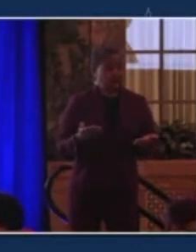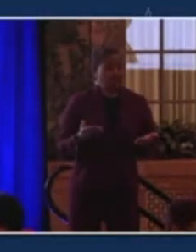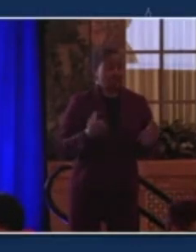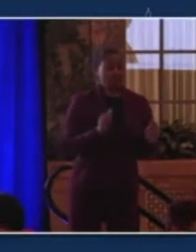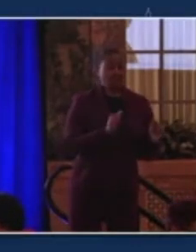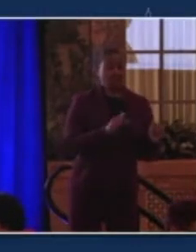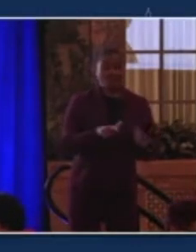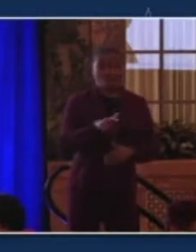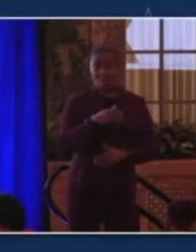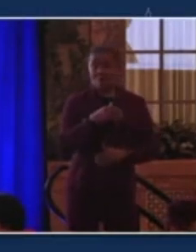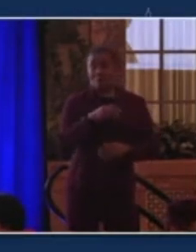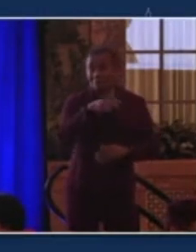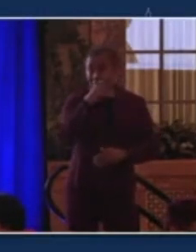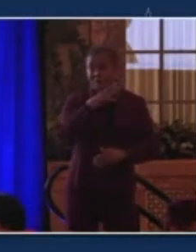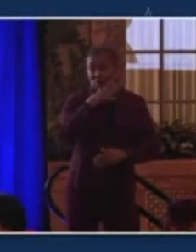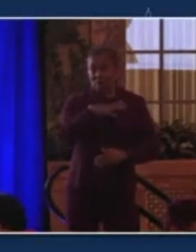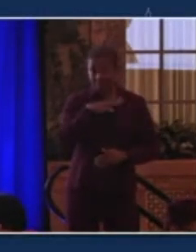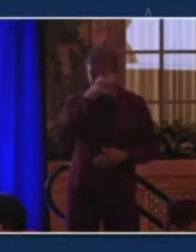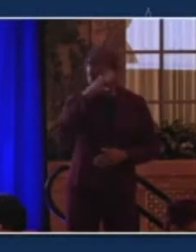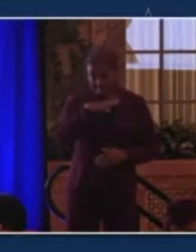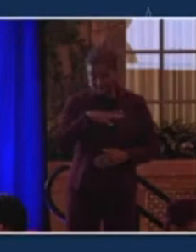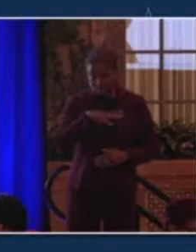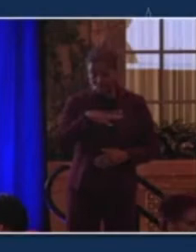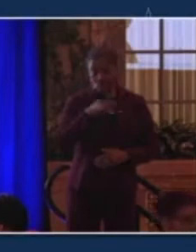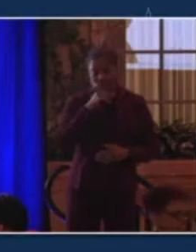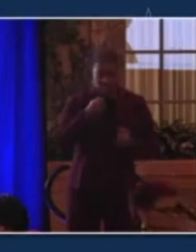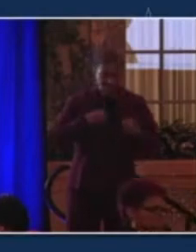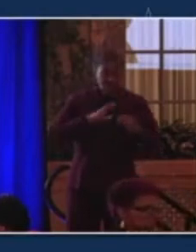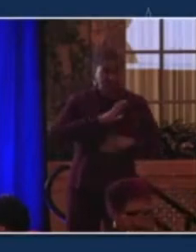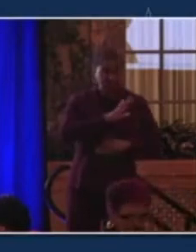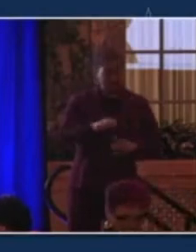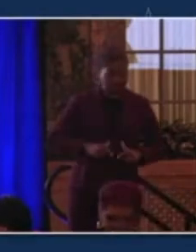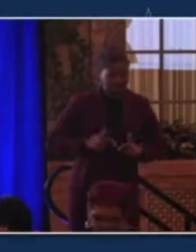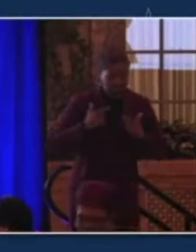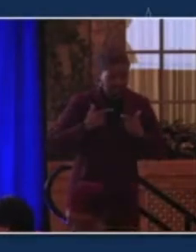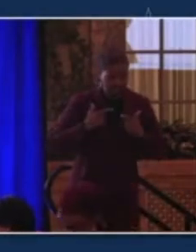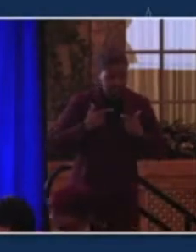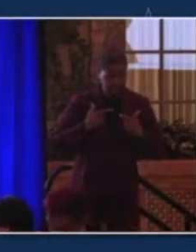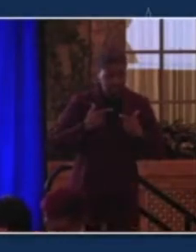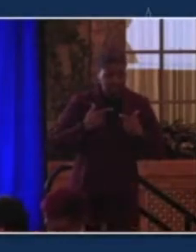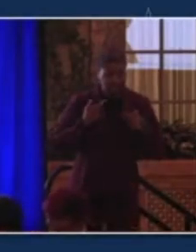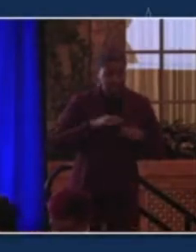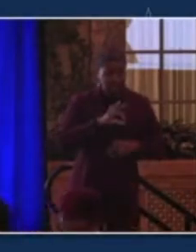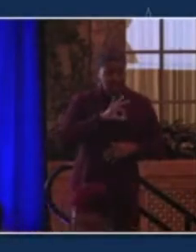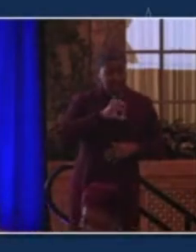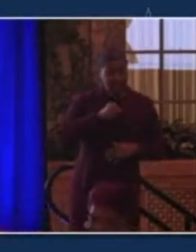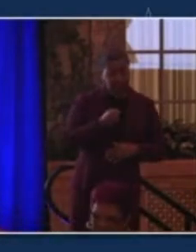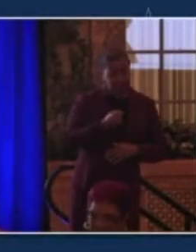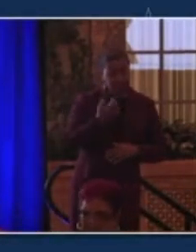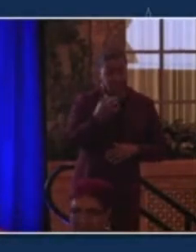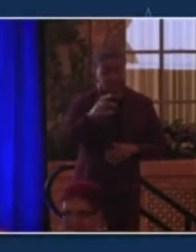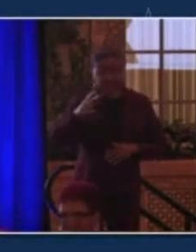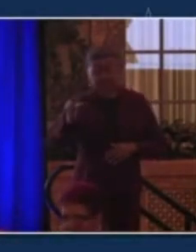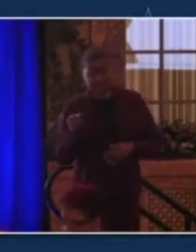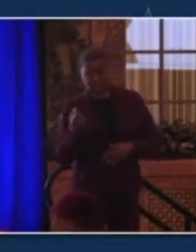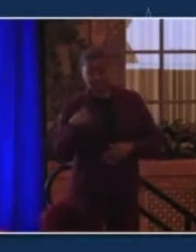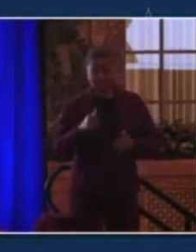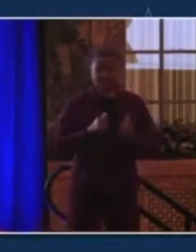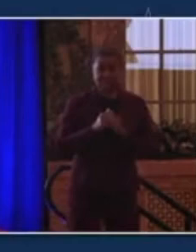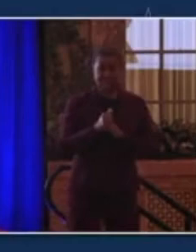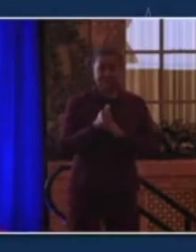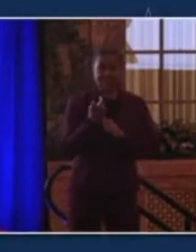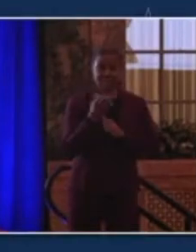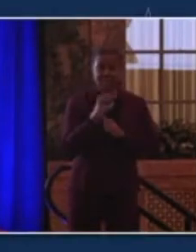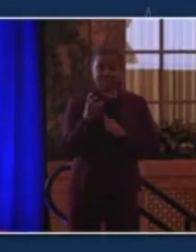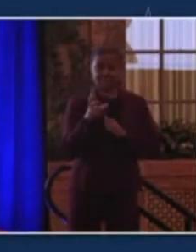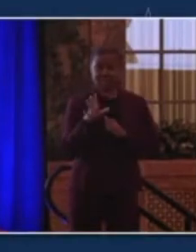women and men that sacrificed their life in the 50s and the 60s so that we could pass in 1965 a Voting